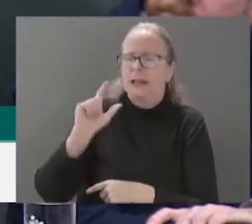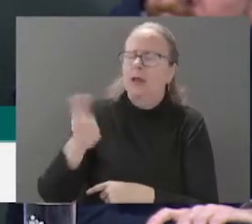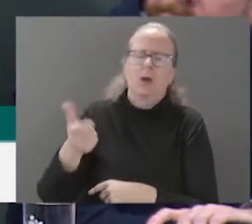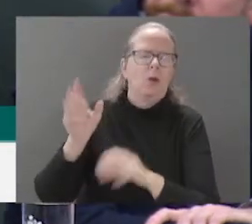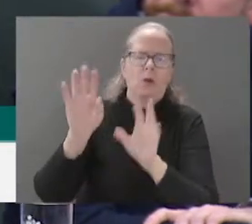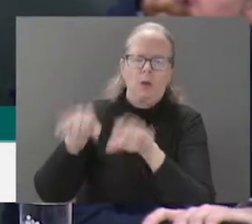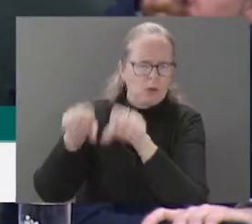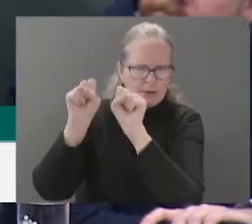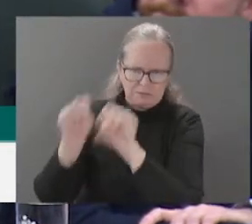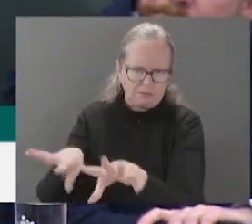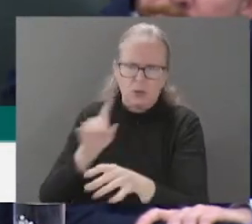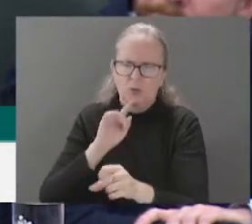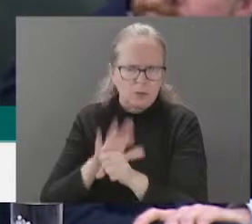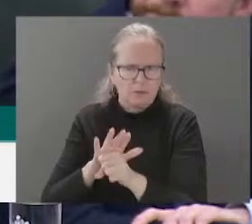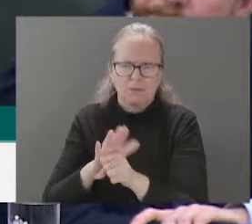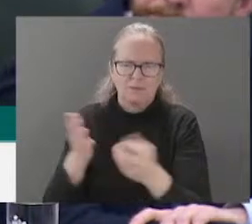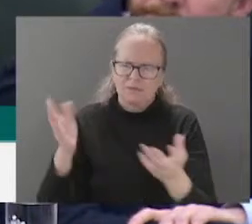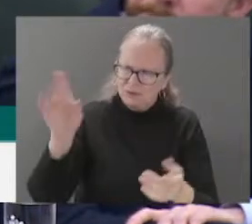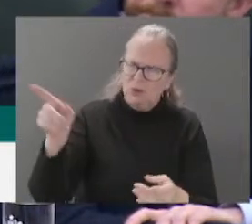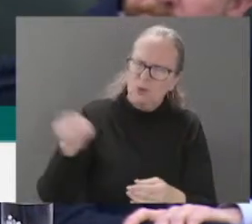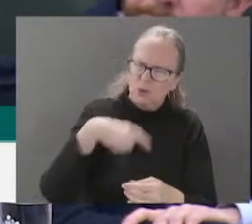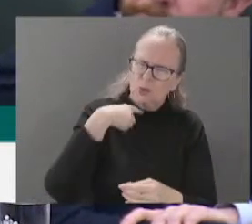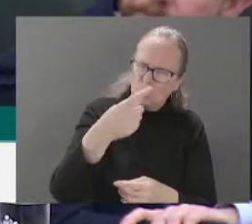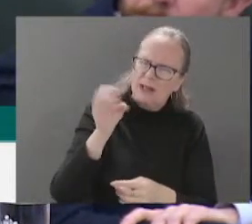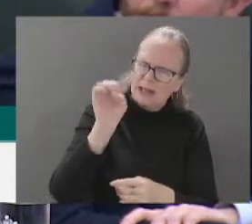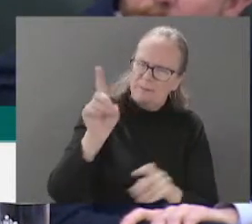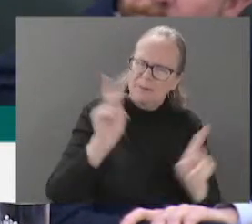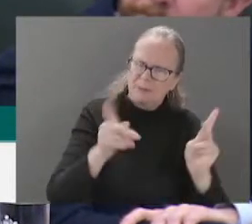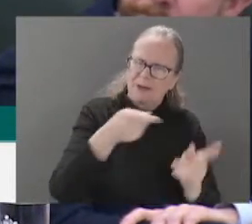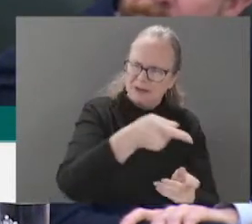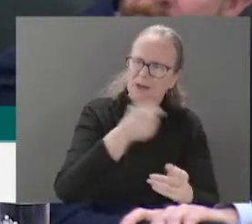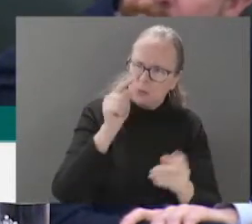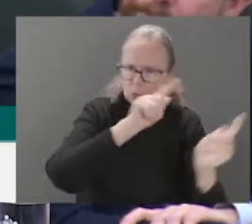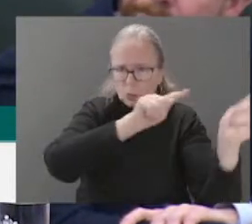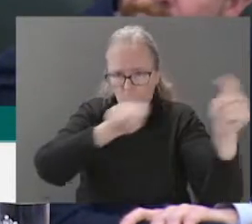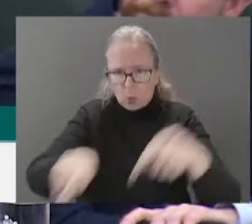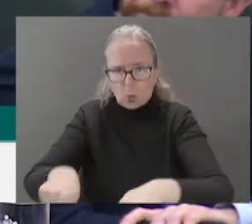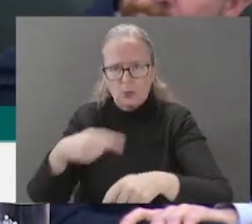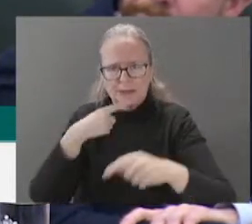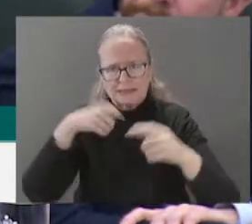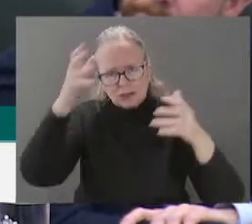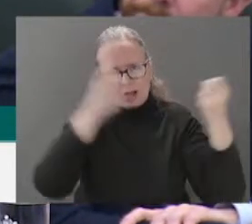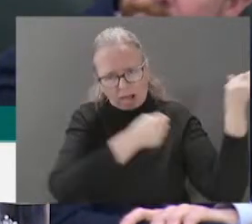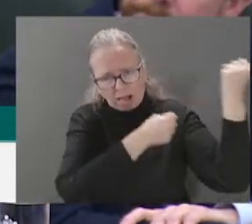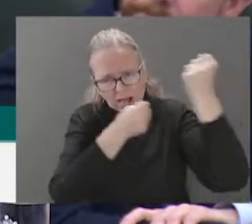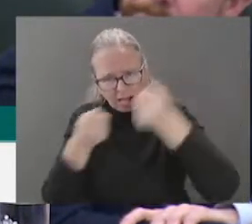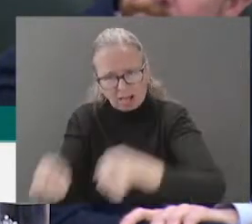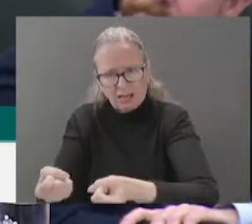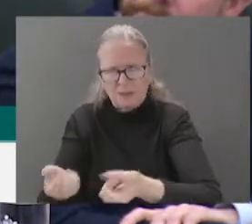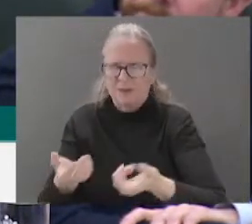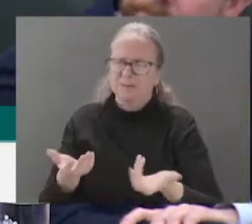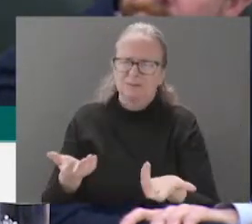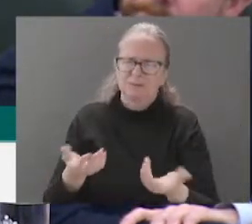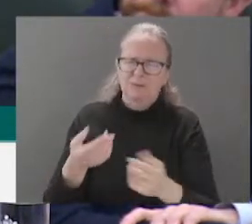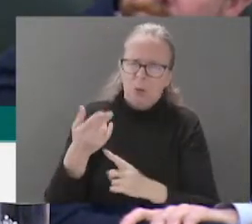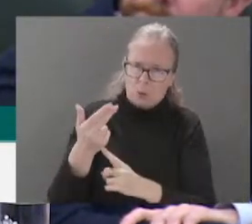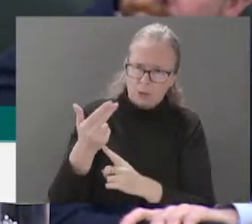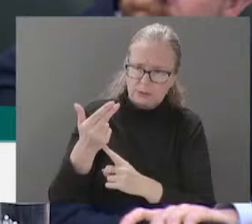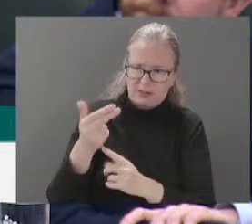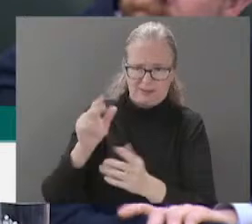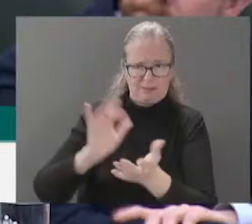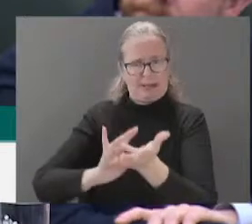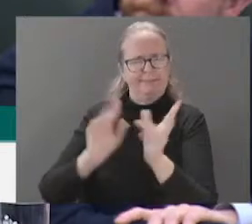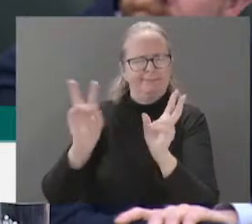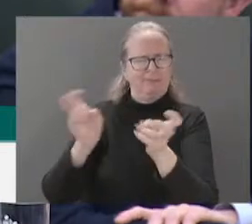Motel medicine isn't an accident it was the direct consequence of the ucp's policy agenda over the past 5 years the